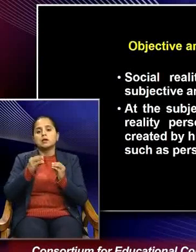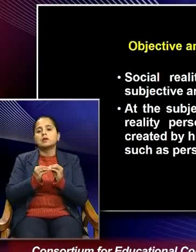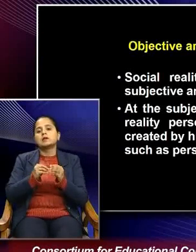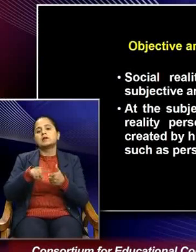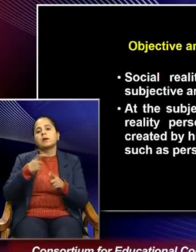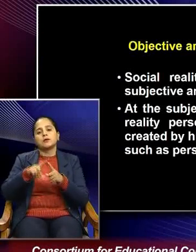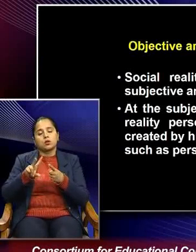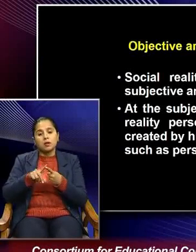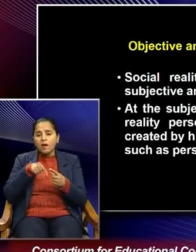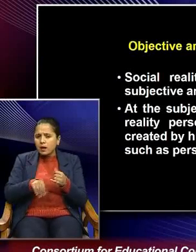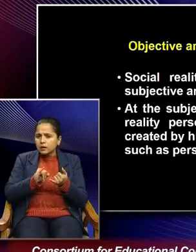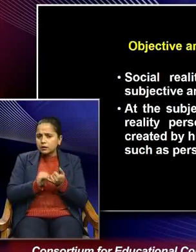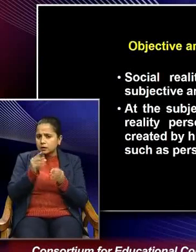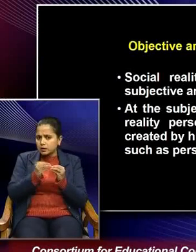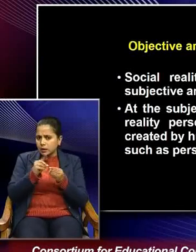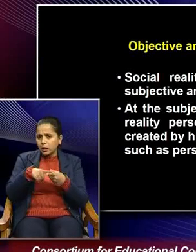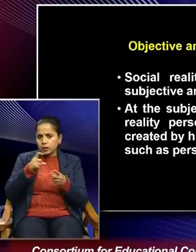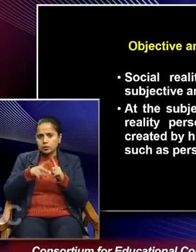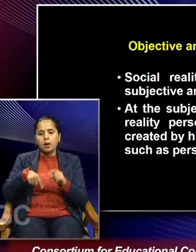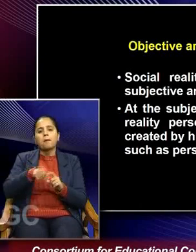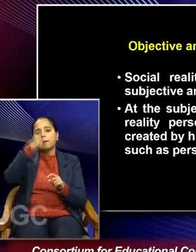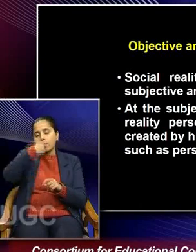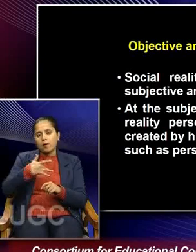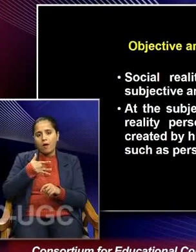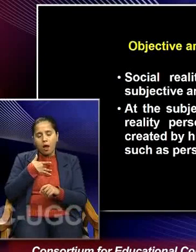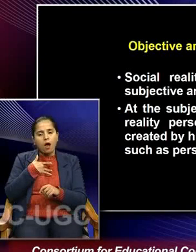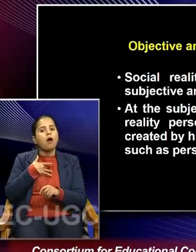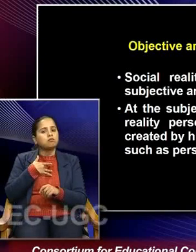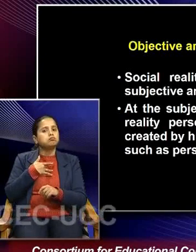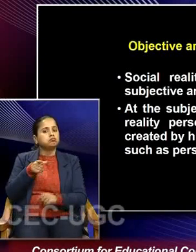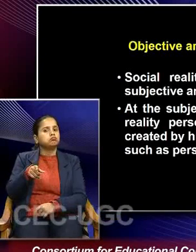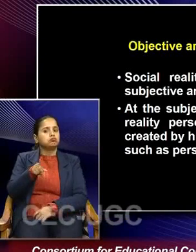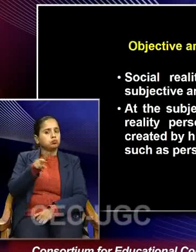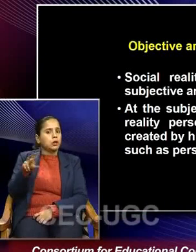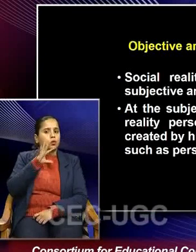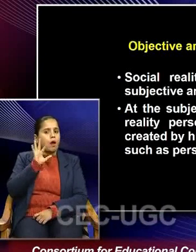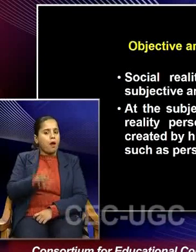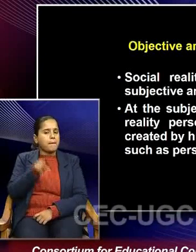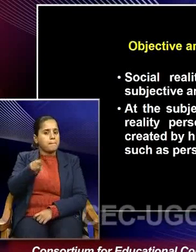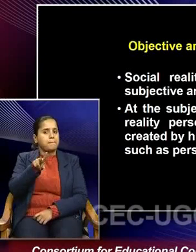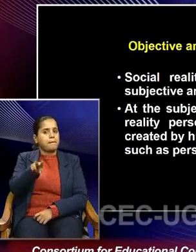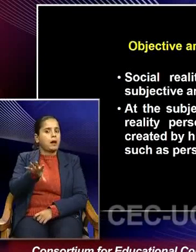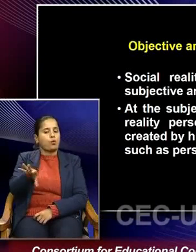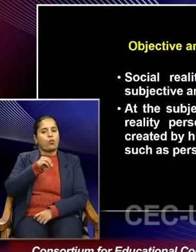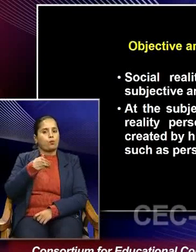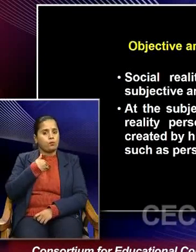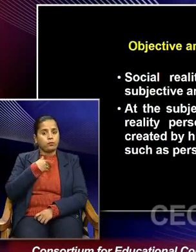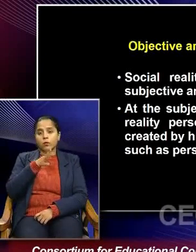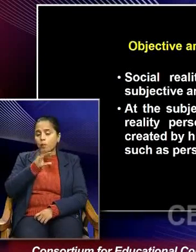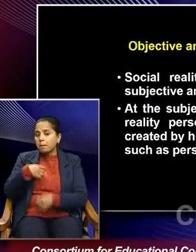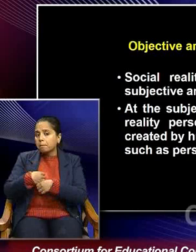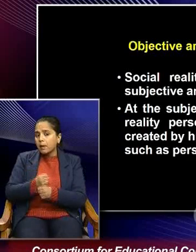subjective level, people find personally meaningful and created by human beings